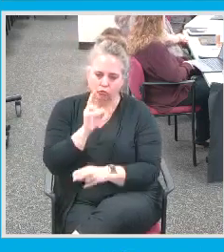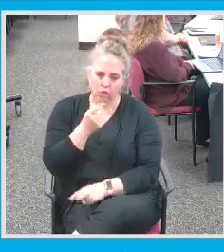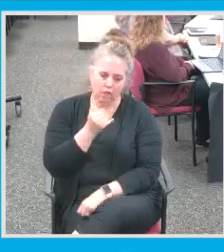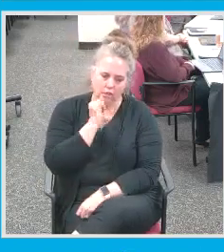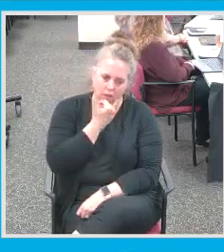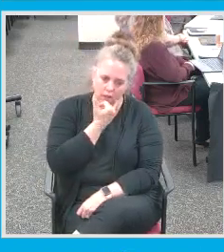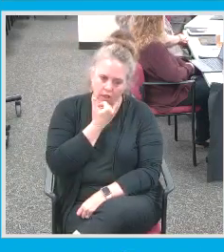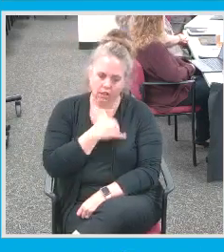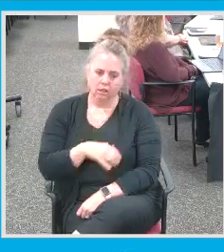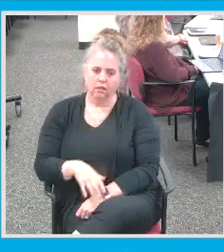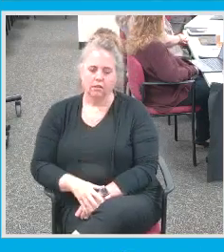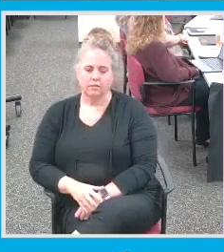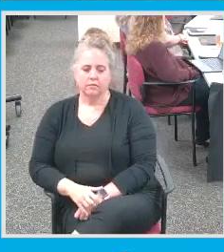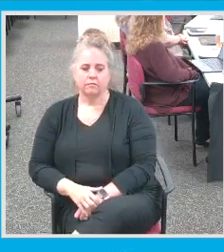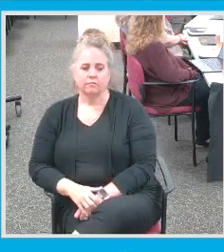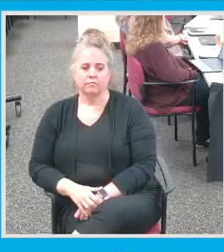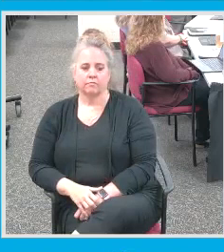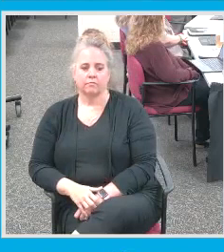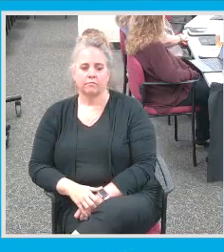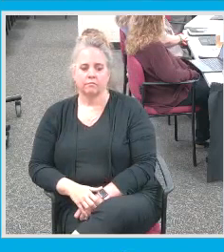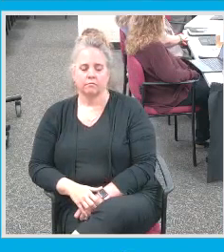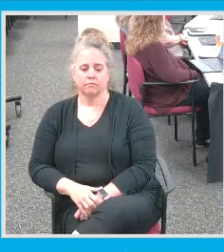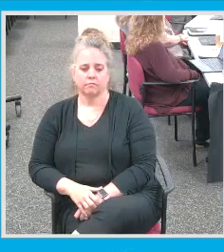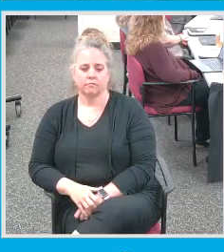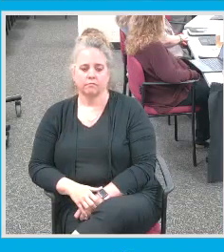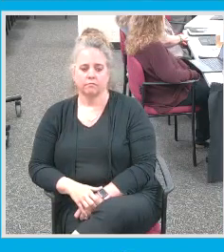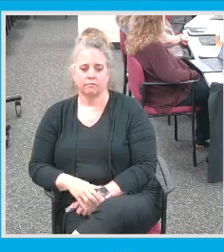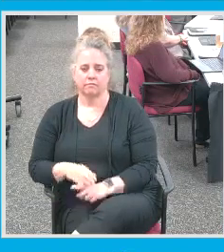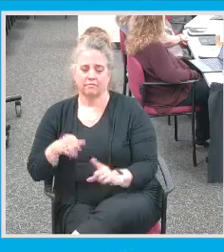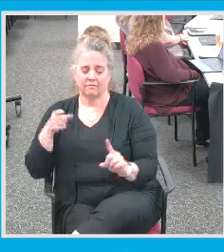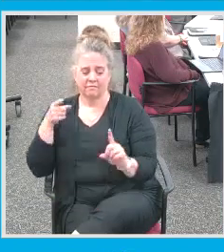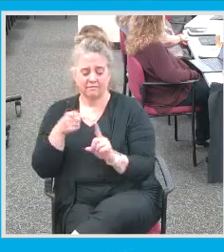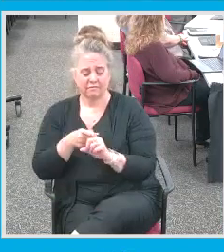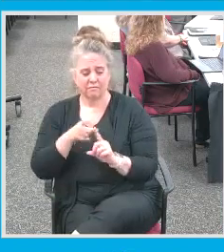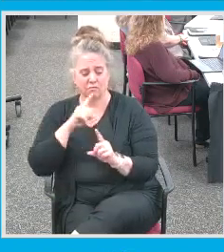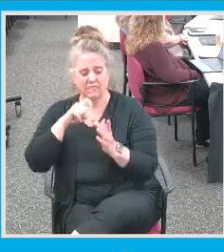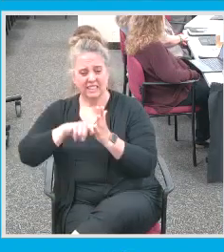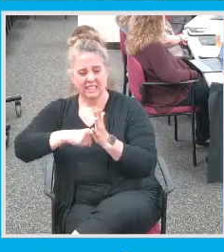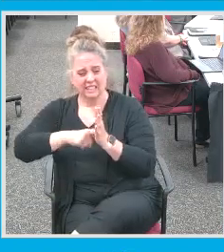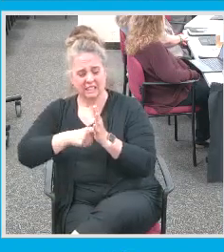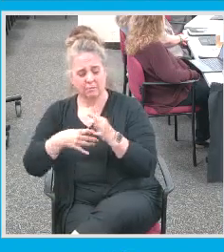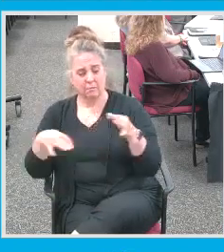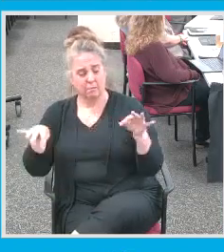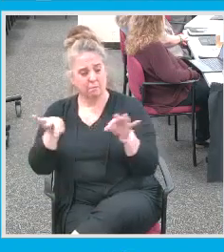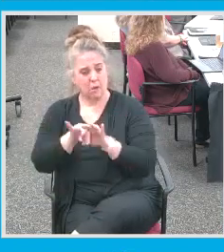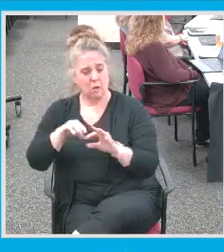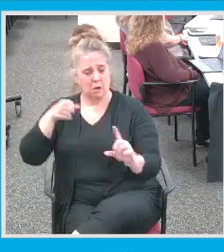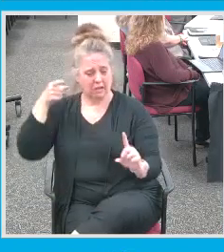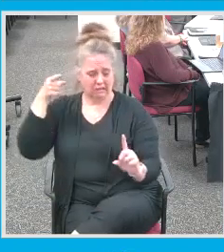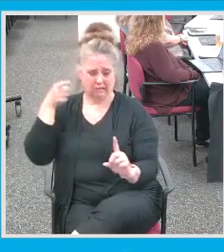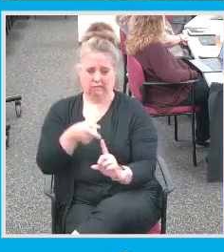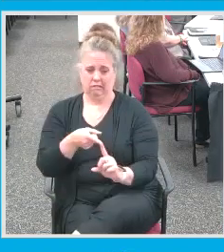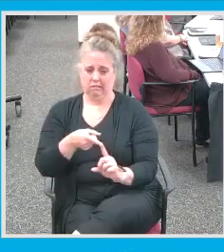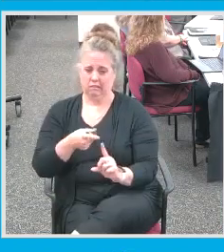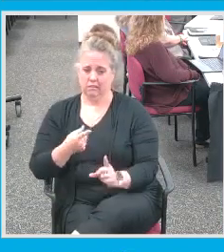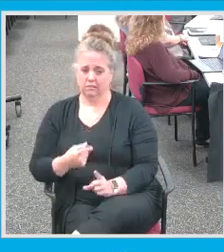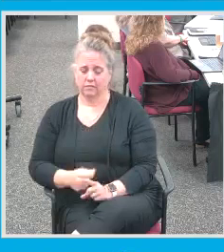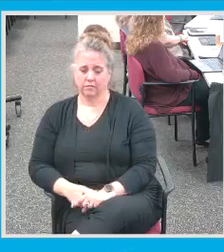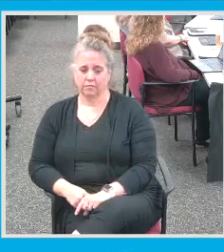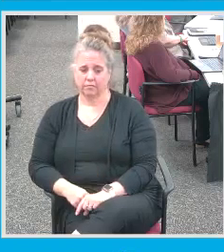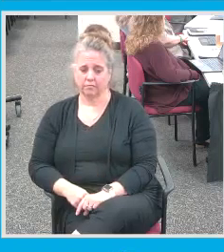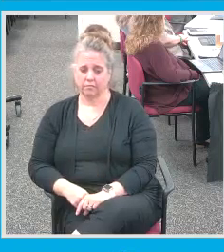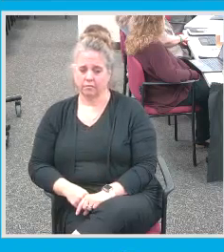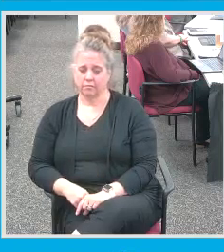important that we focus on this. And even though I really don't know the data, I have heard of indirect data,